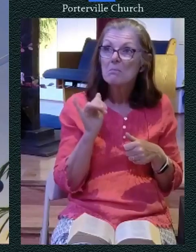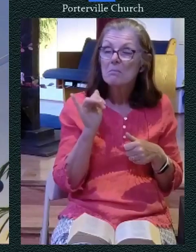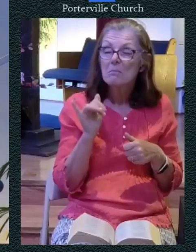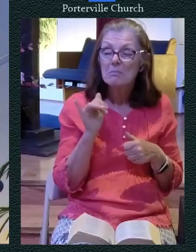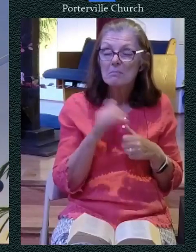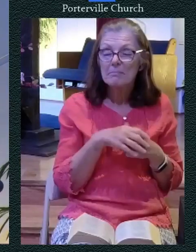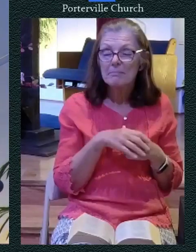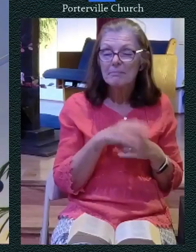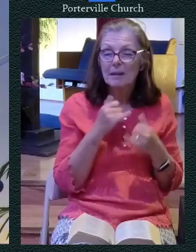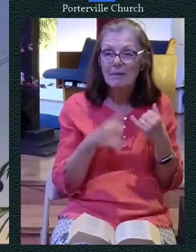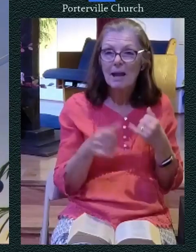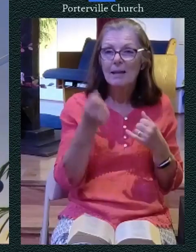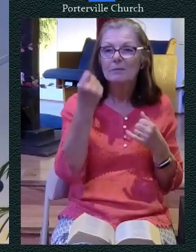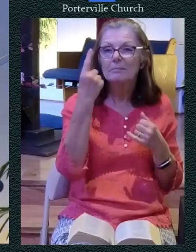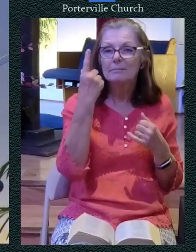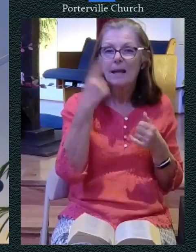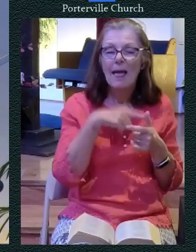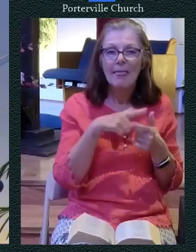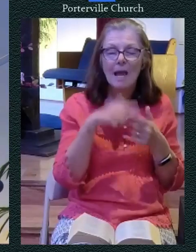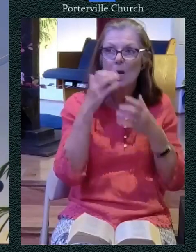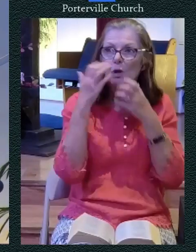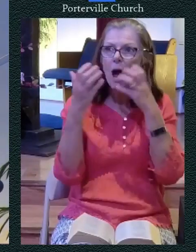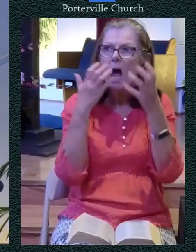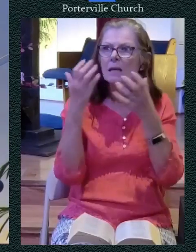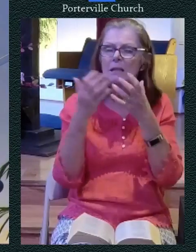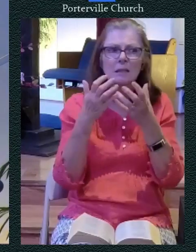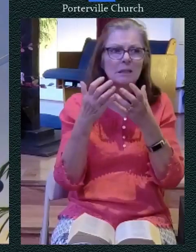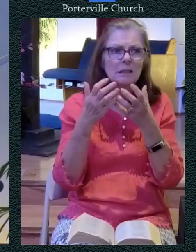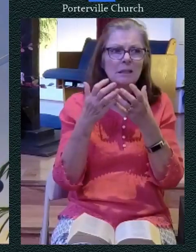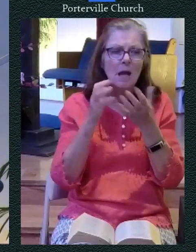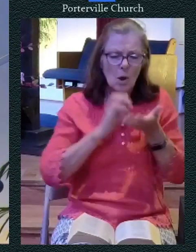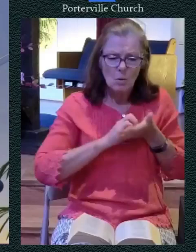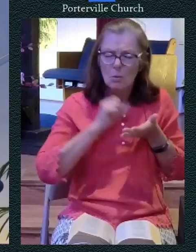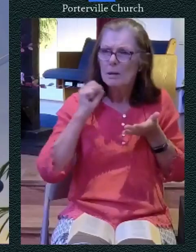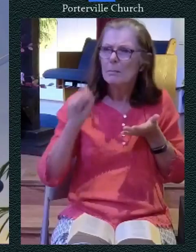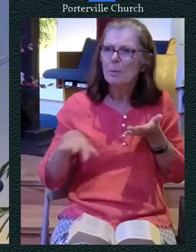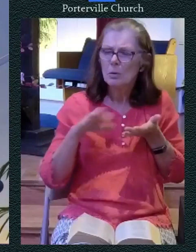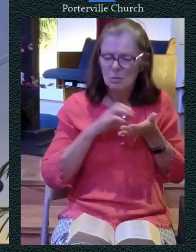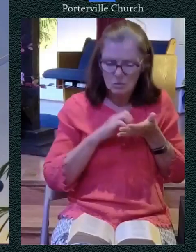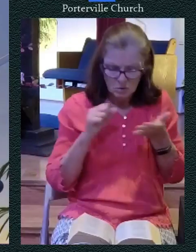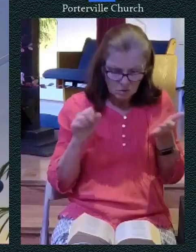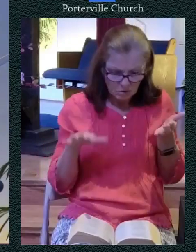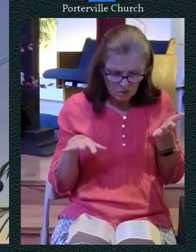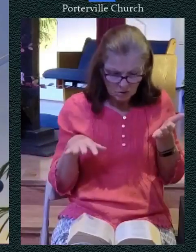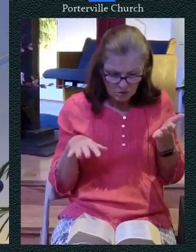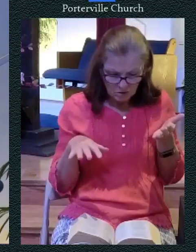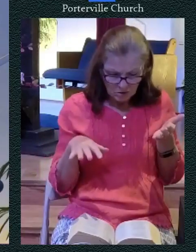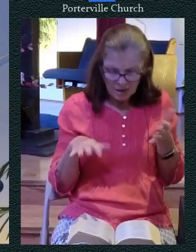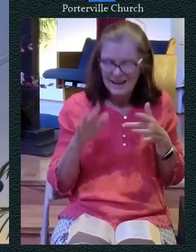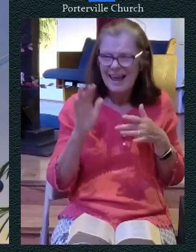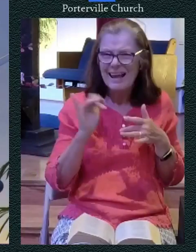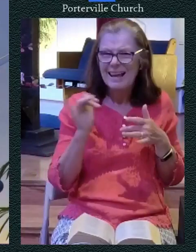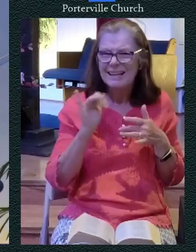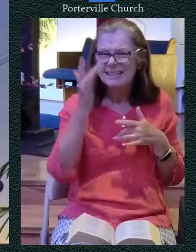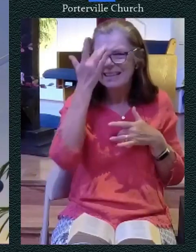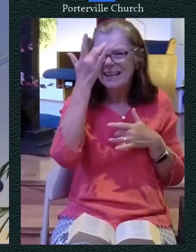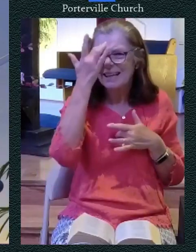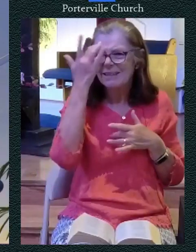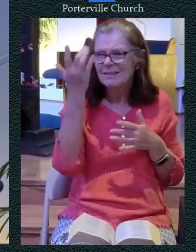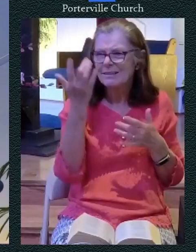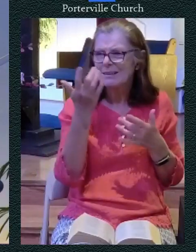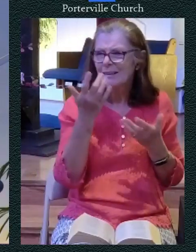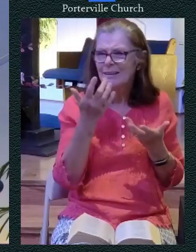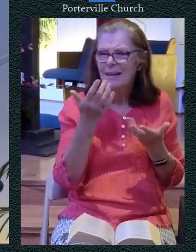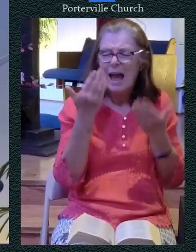Then he cries out, remove your stroke. Now my version says plague. But I looked the word up and I don't think that's the